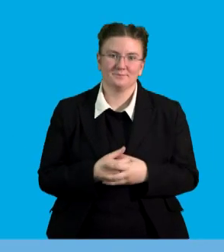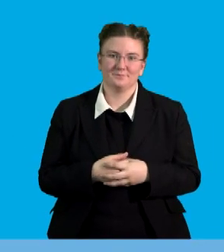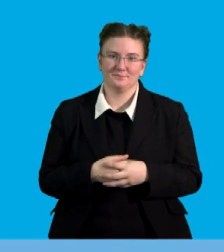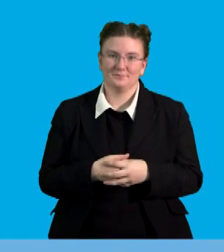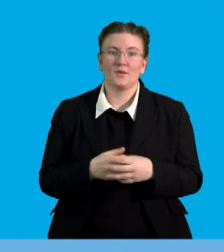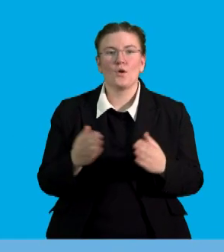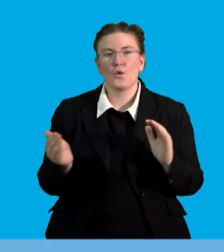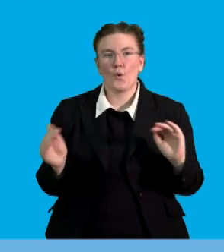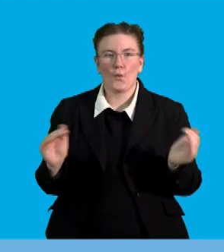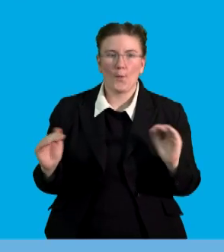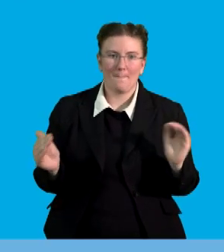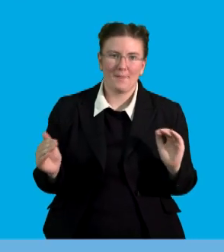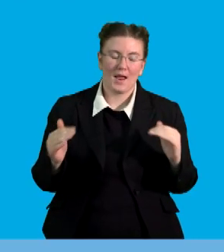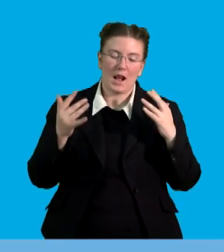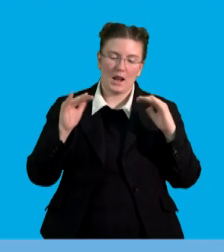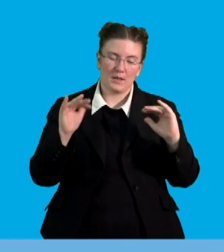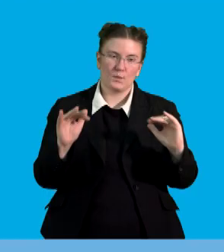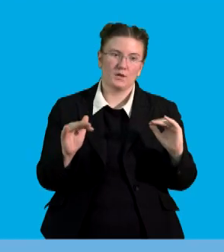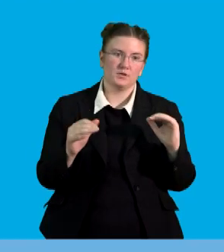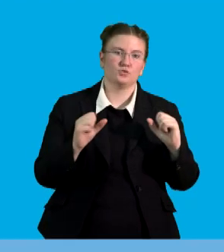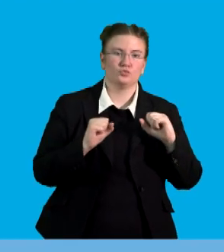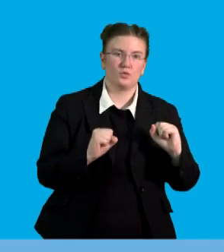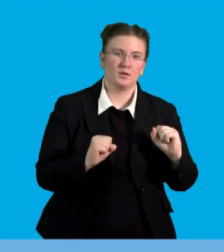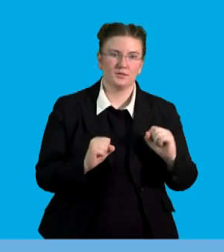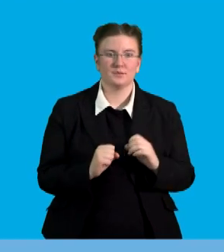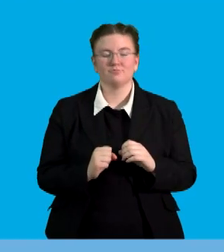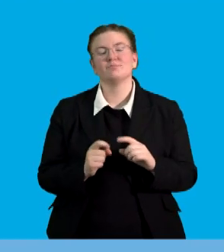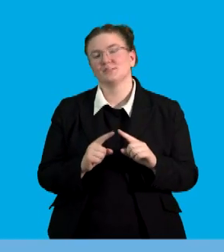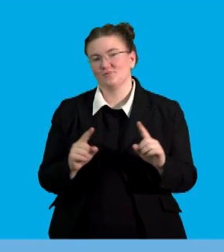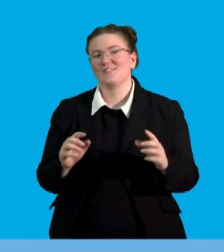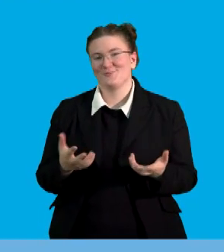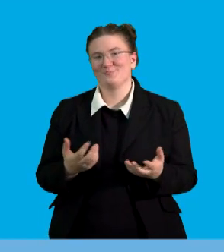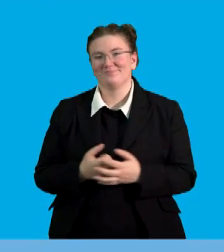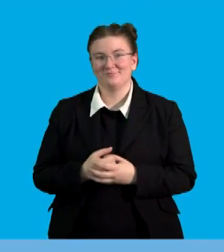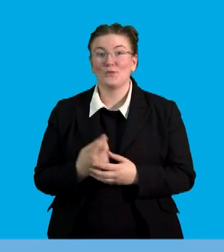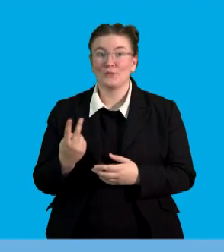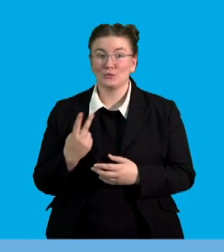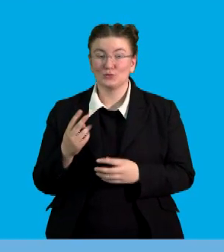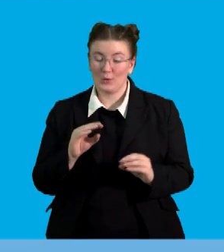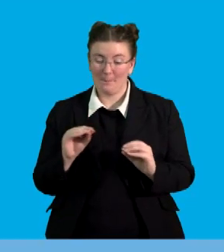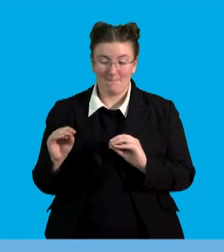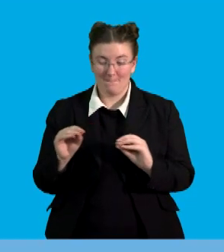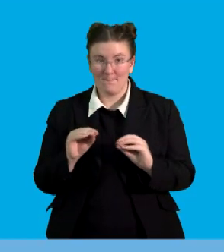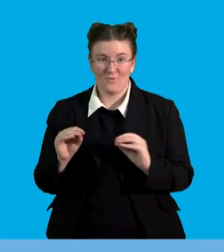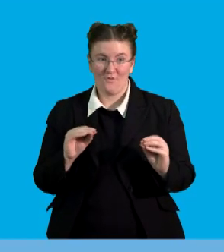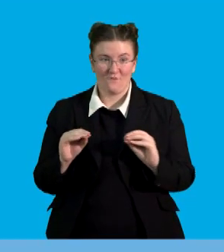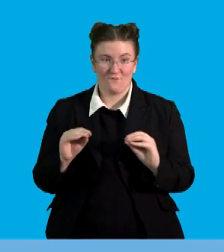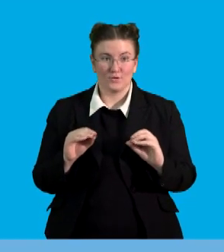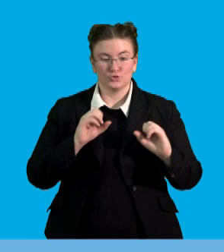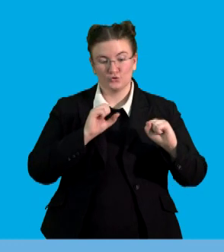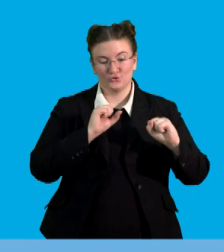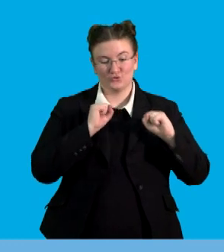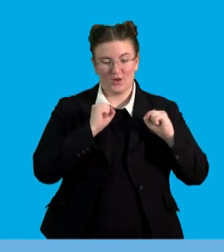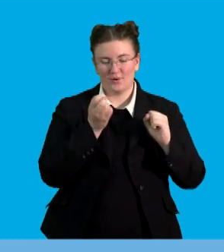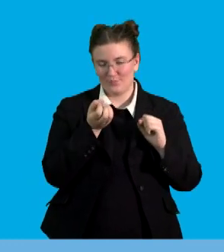way bigger than those as compared to the liquids and the solids. So that's how they are different. And also in terms of the movement, the